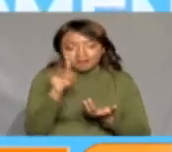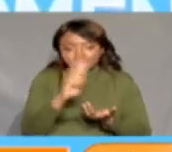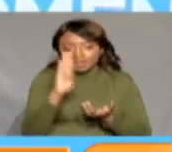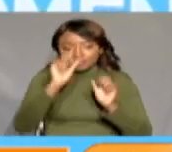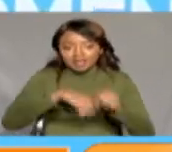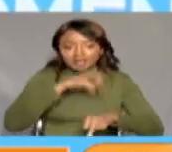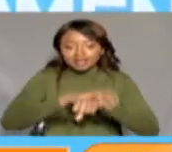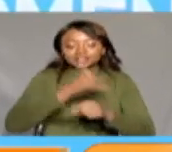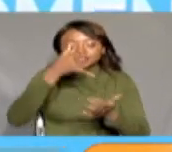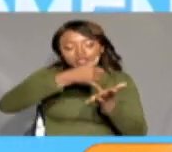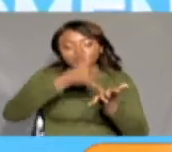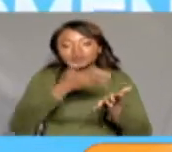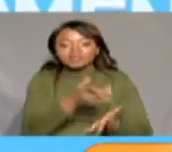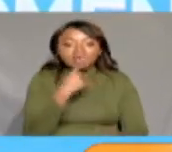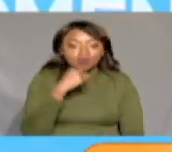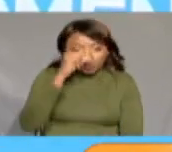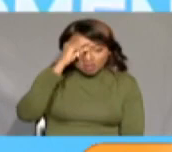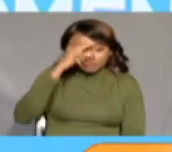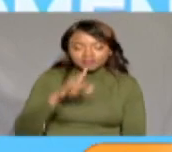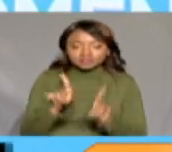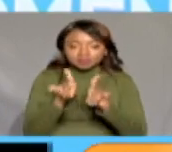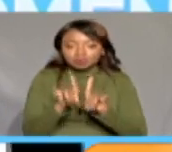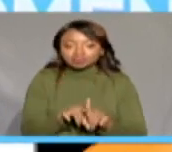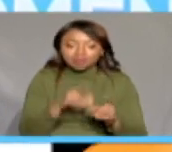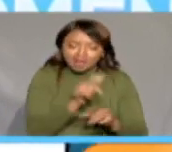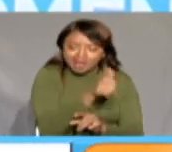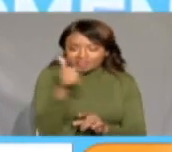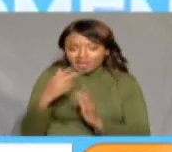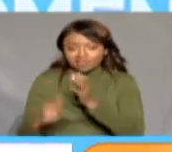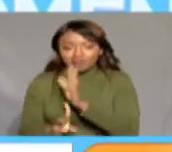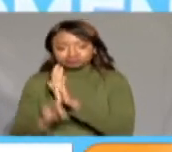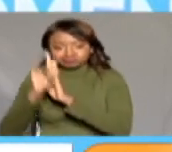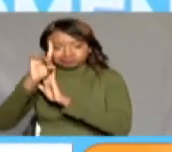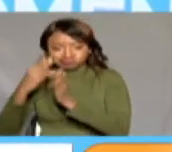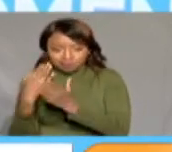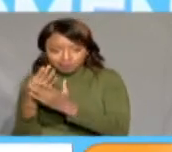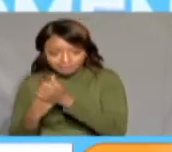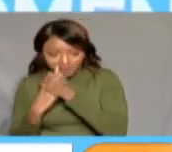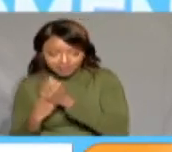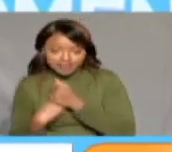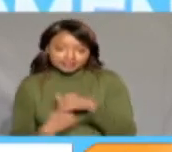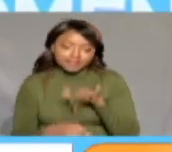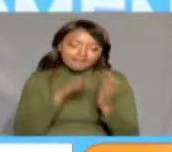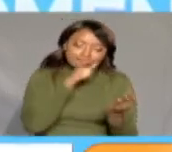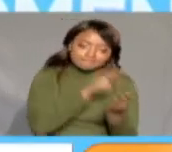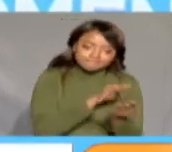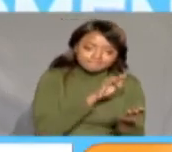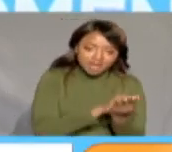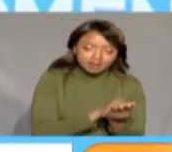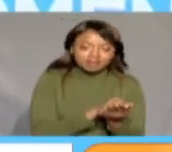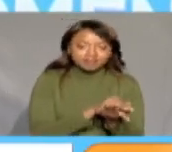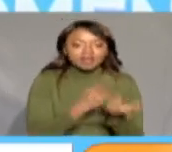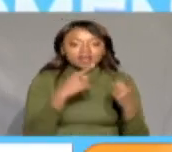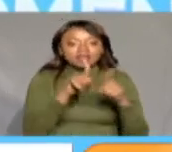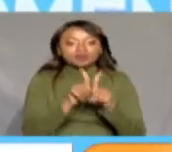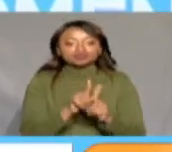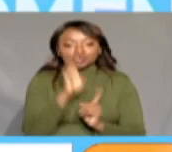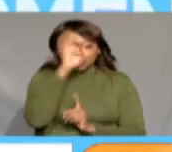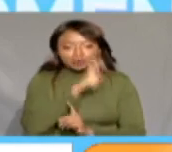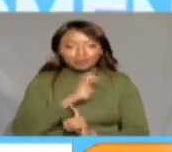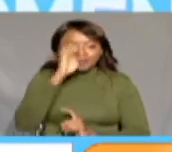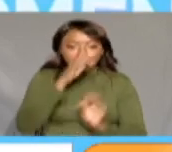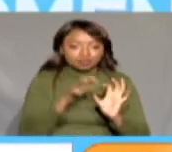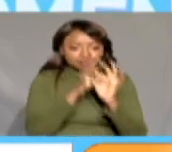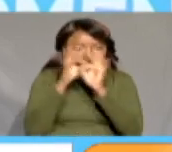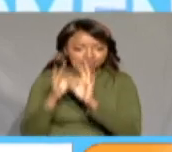itself and other development partners, Africa Development Bank, even the European Union. We